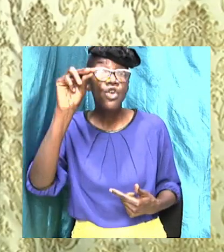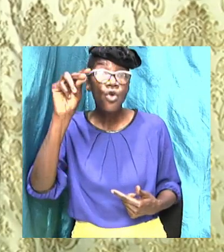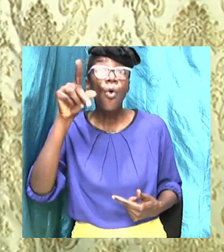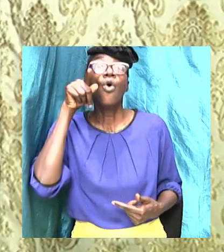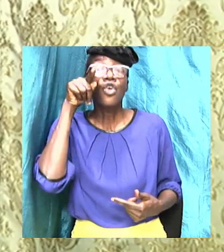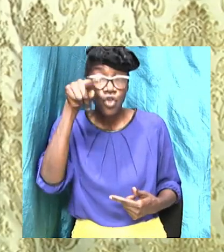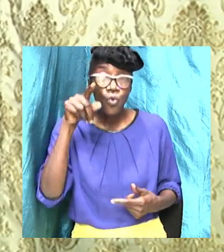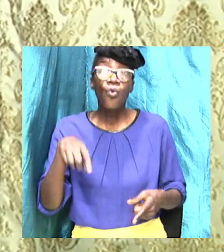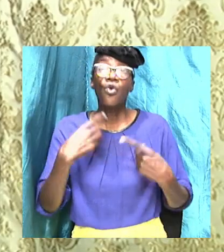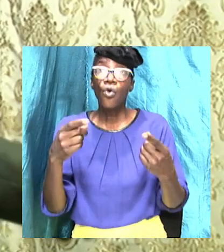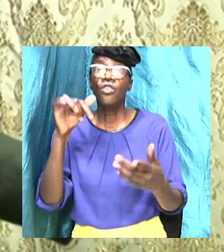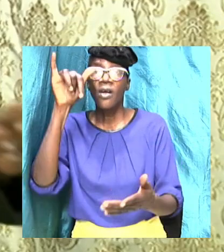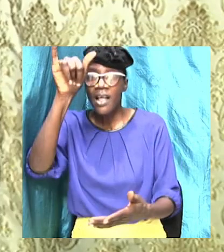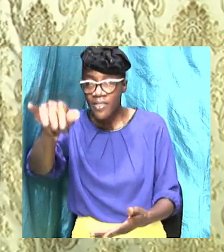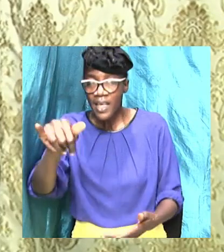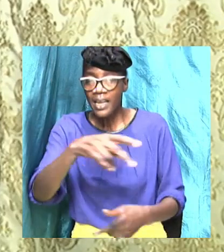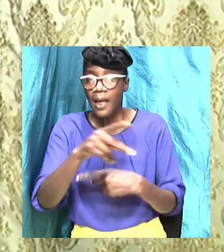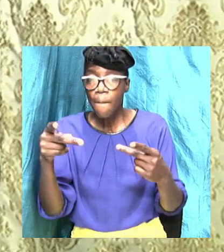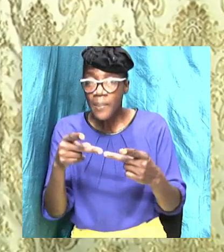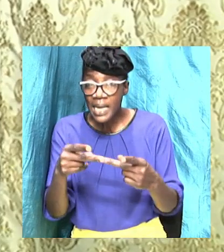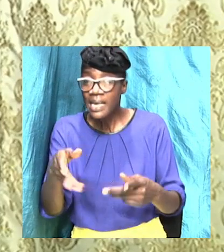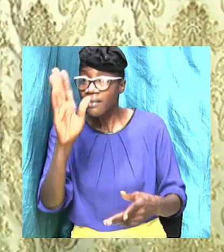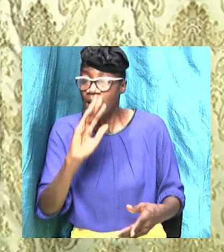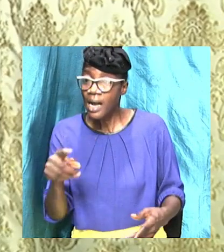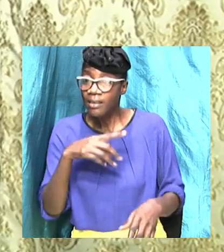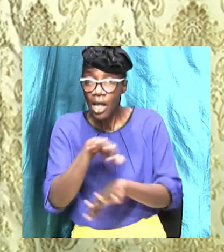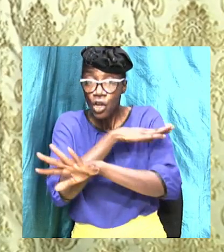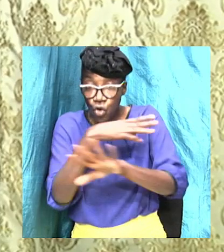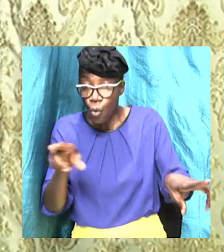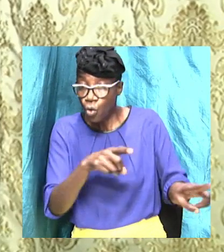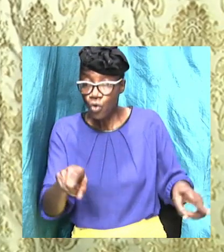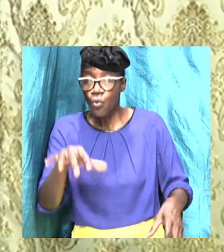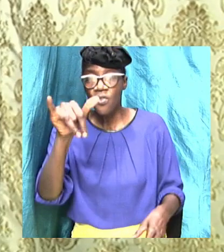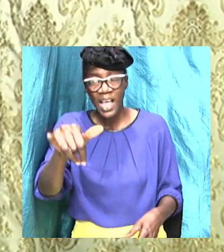And God will tell you, say, look here, don't do that thing.